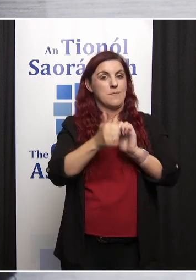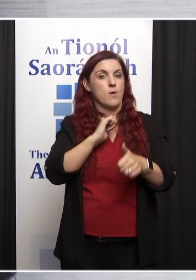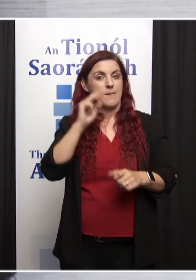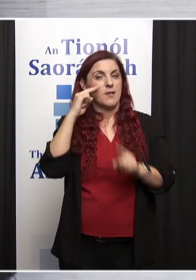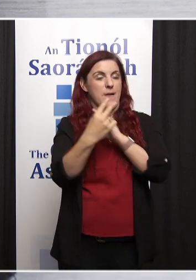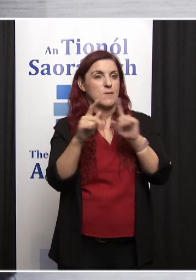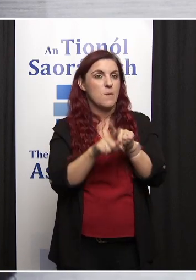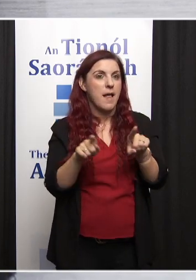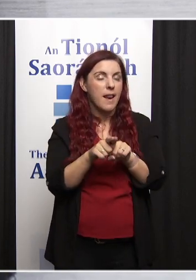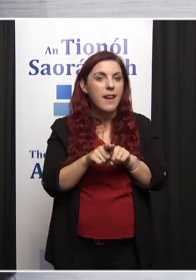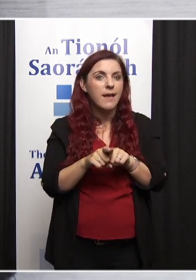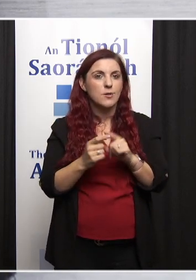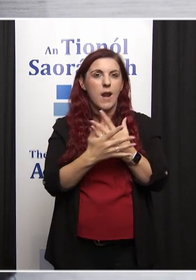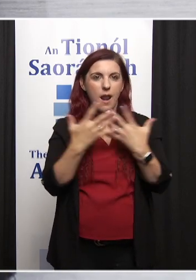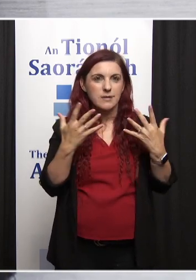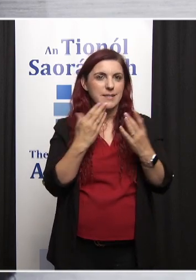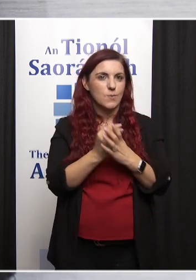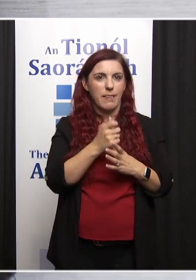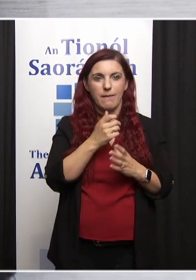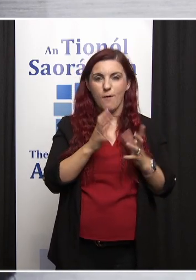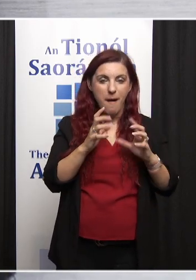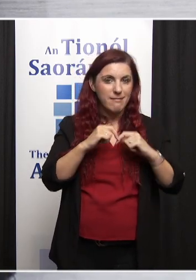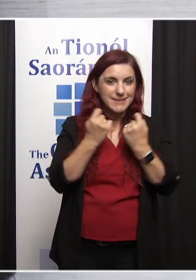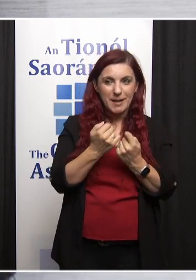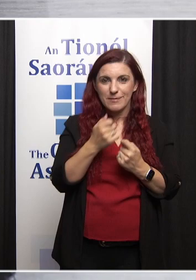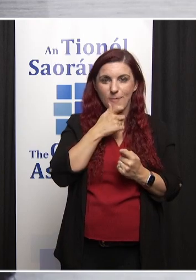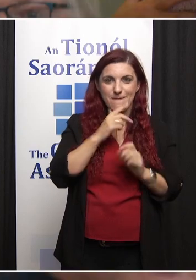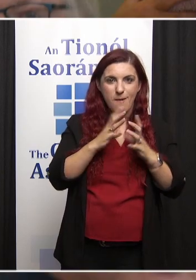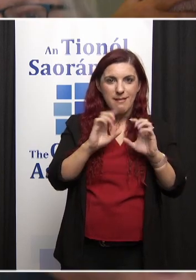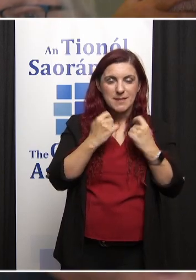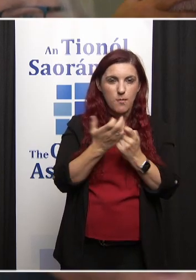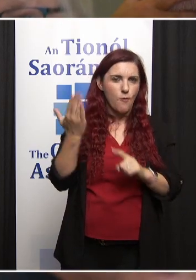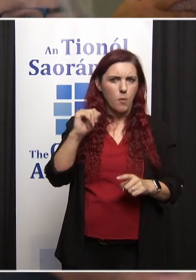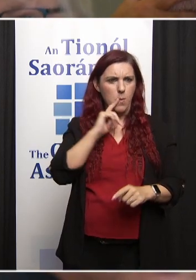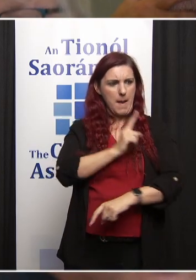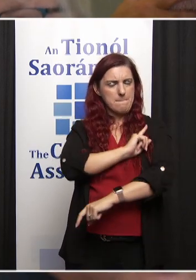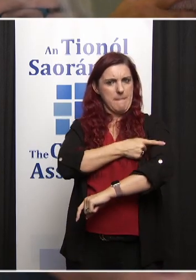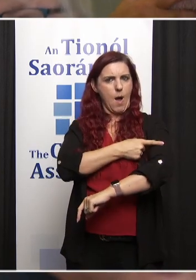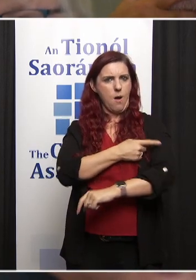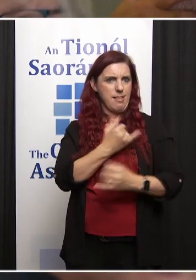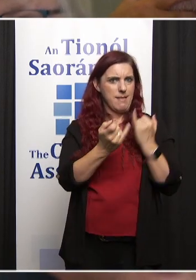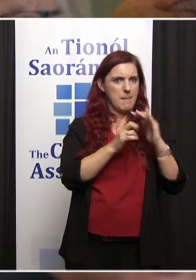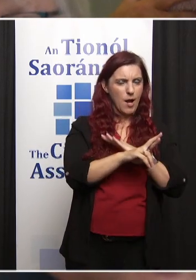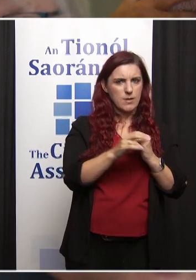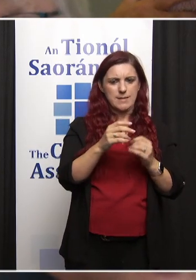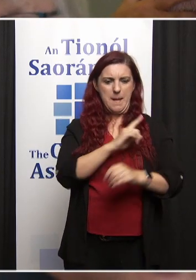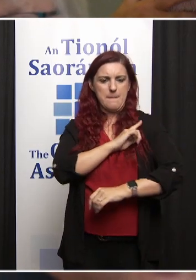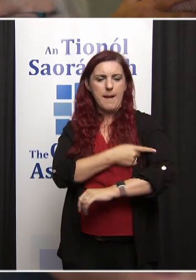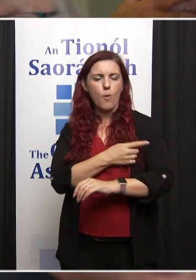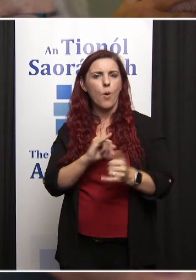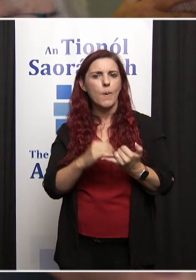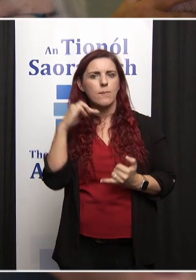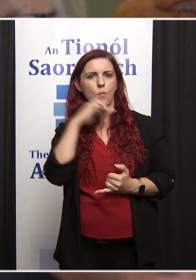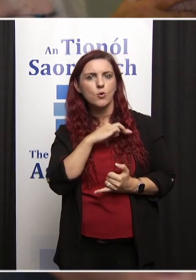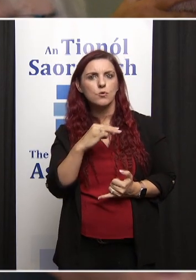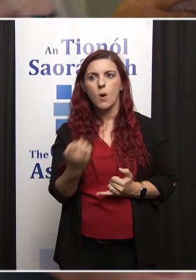We do a lot of this with the Dublin football team back in the day, where we would empower the players, empower the people who matter to come